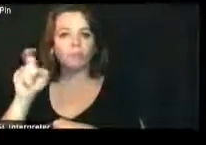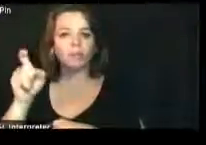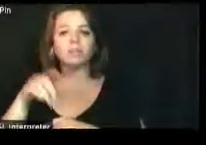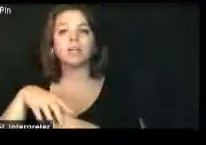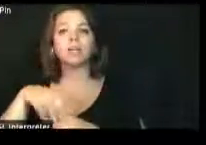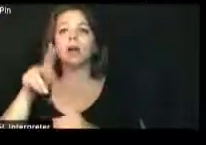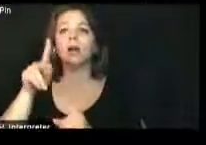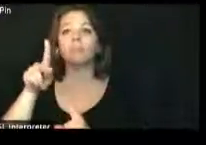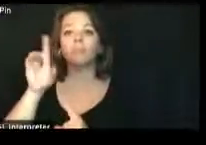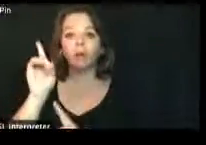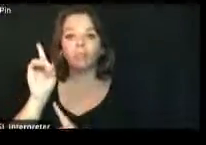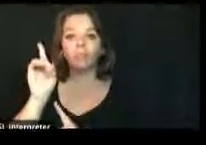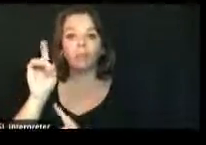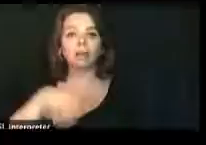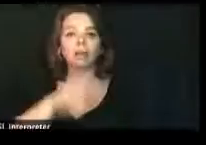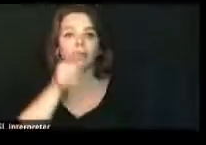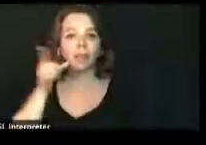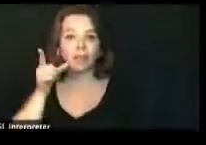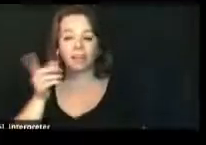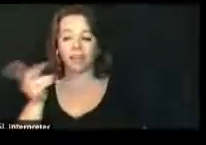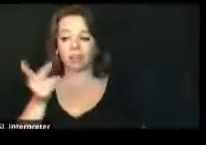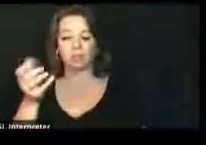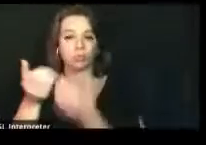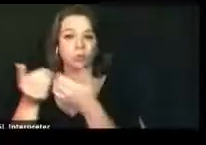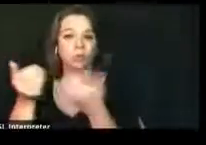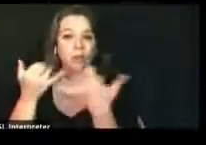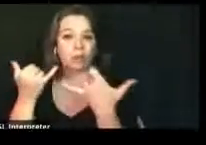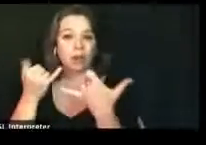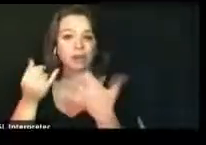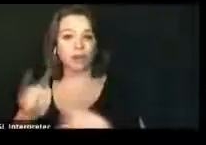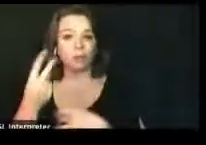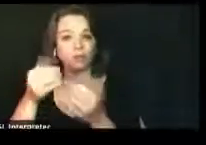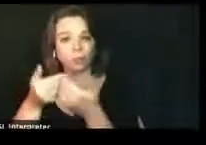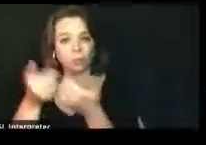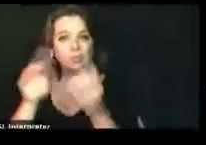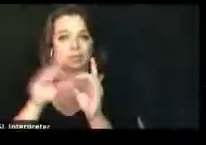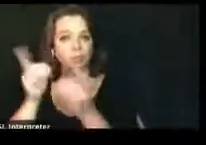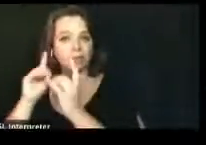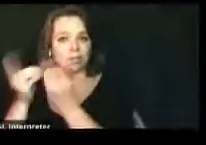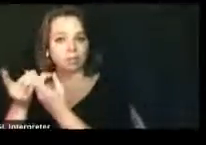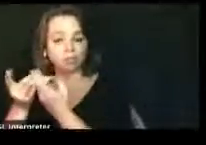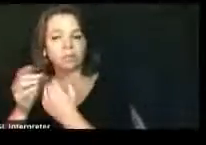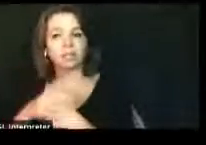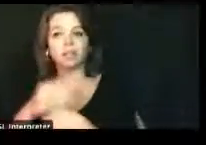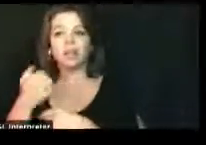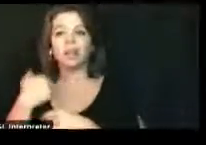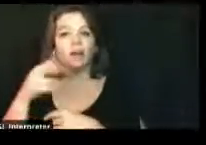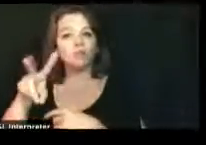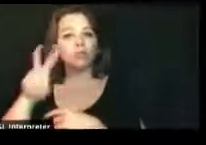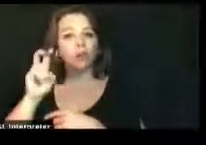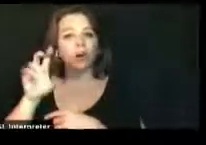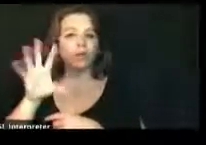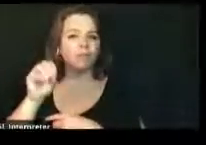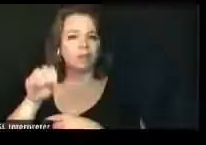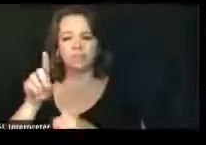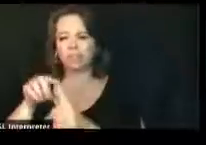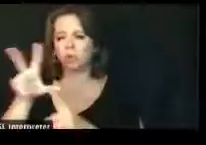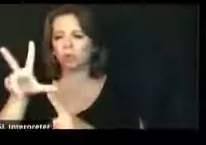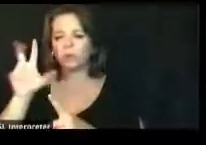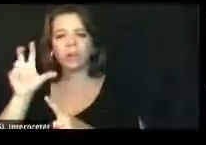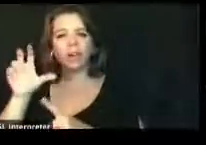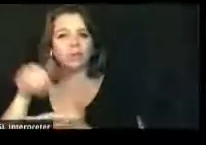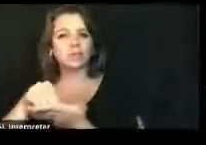are divided right now to 2 districts. These cities have 250, 300,000 people, and they're